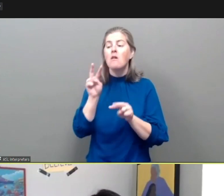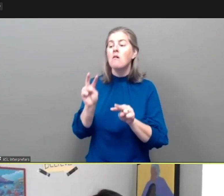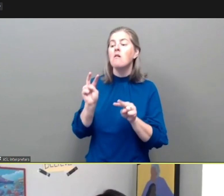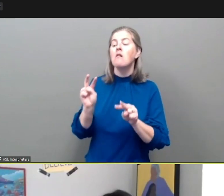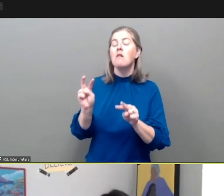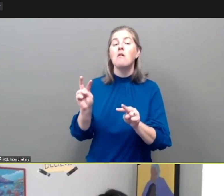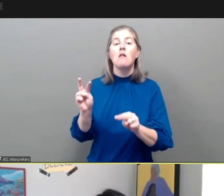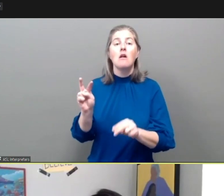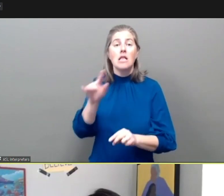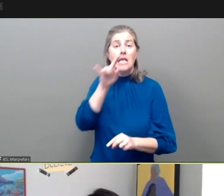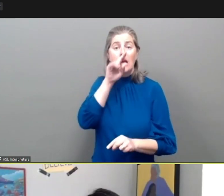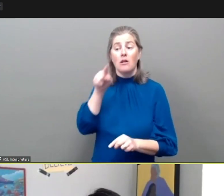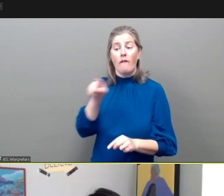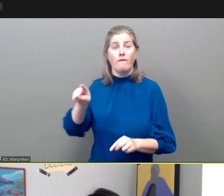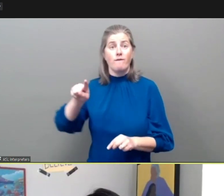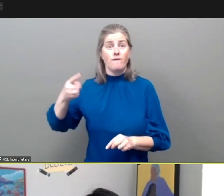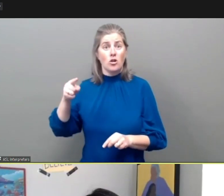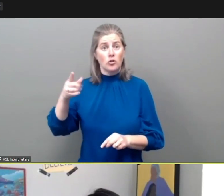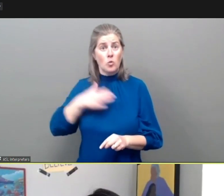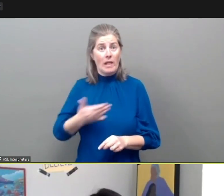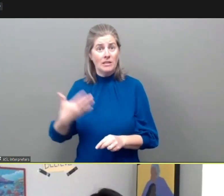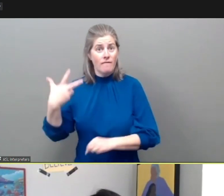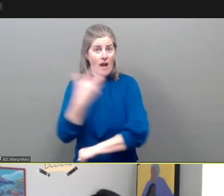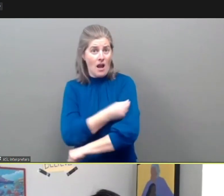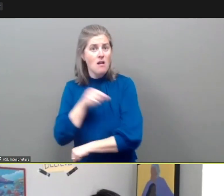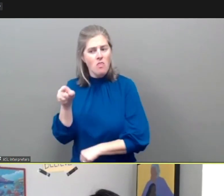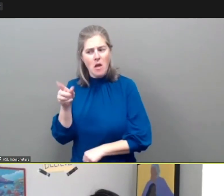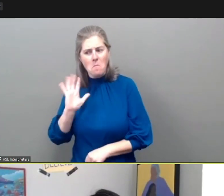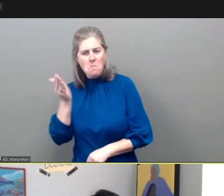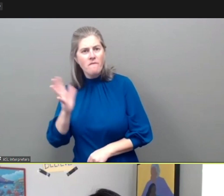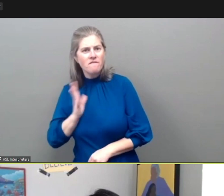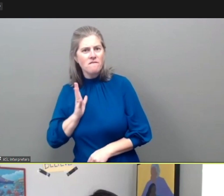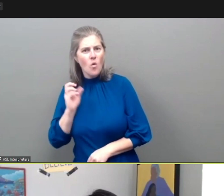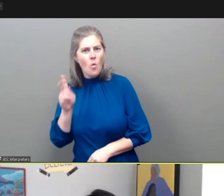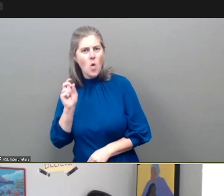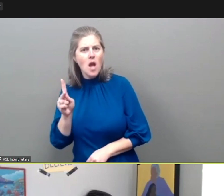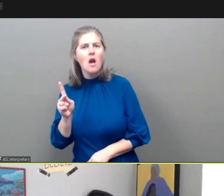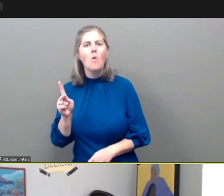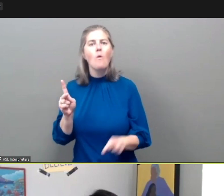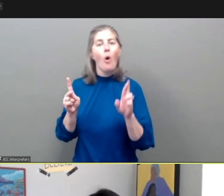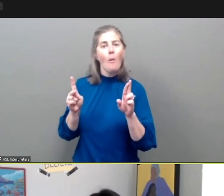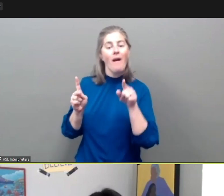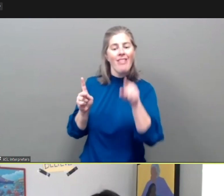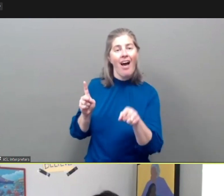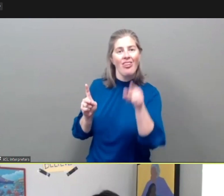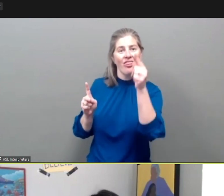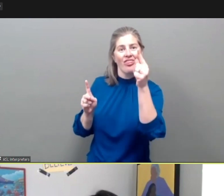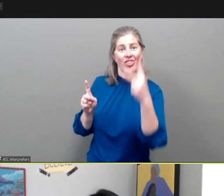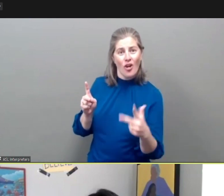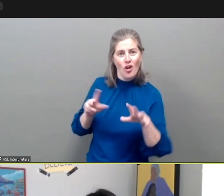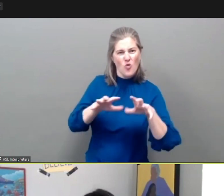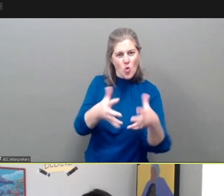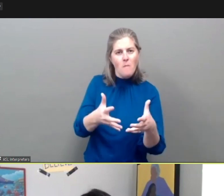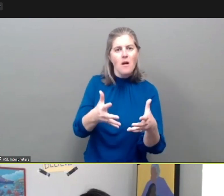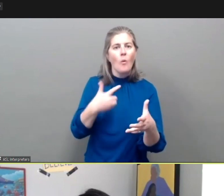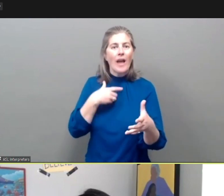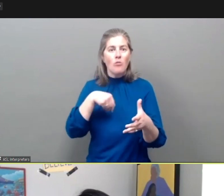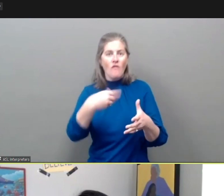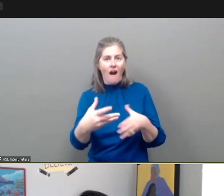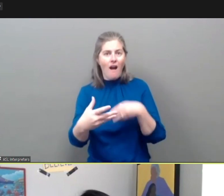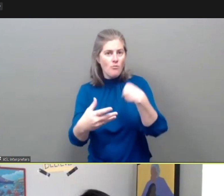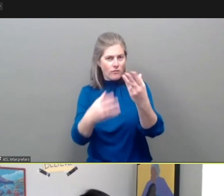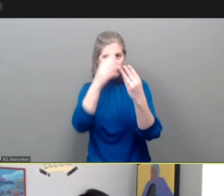kids that, you know, the first kids were vaccinated and they're okay. We're hoping that, you know, we can provide the materials and, you